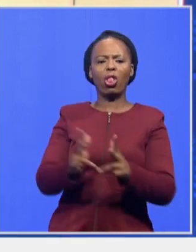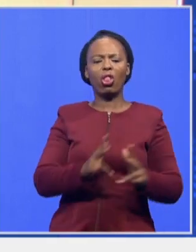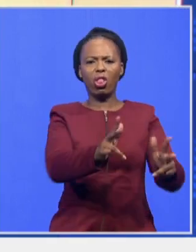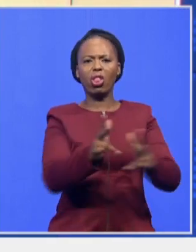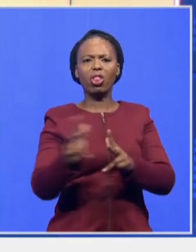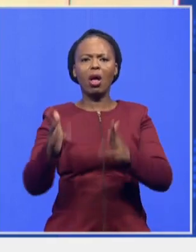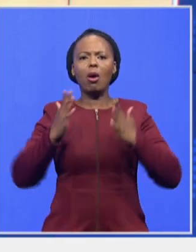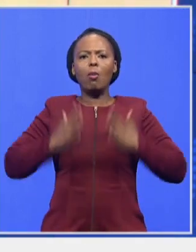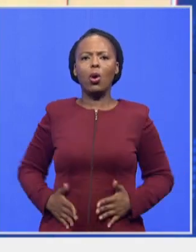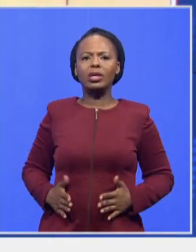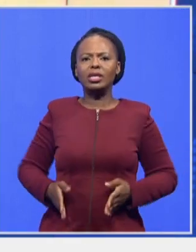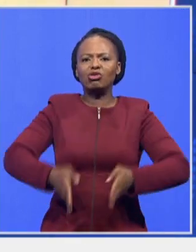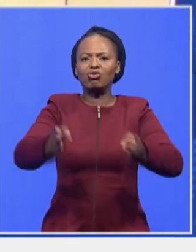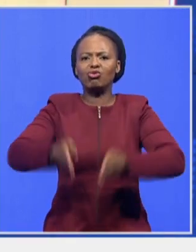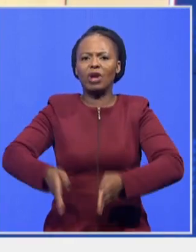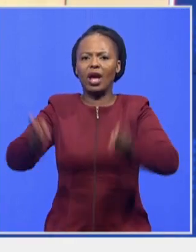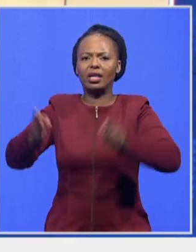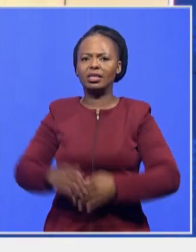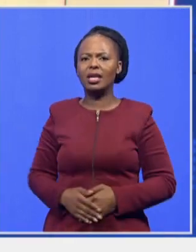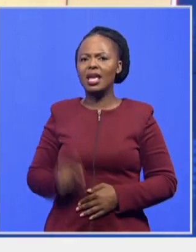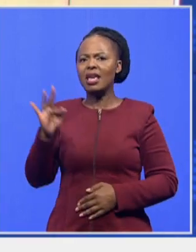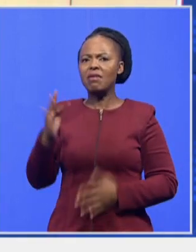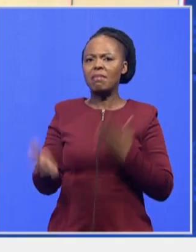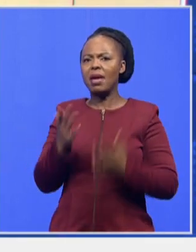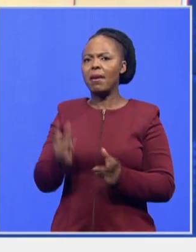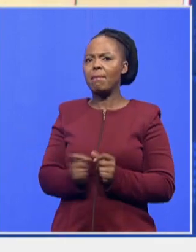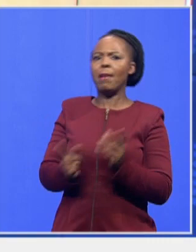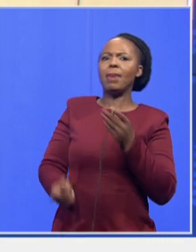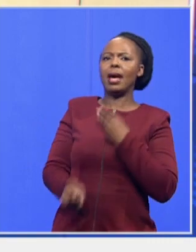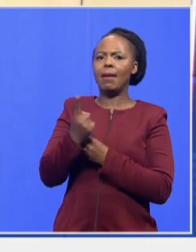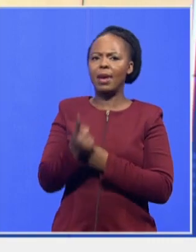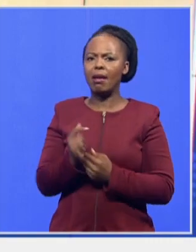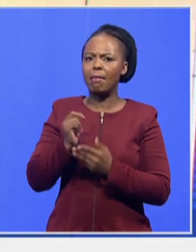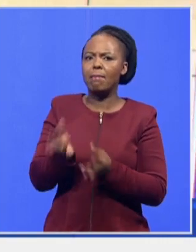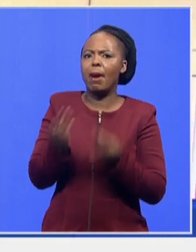about those who are injured? How are they being assisted?